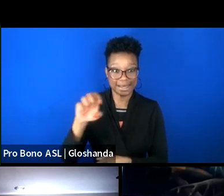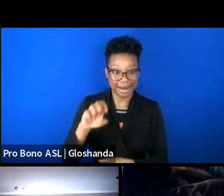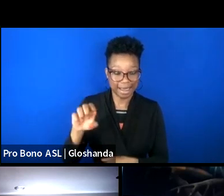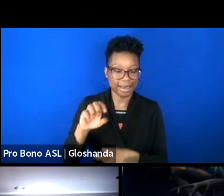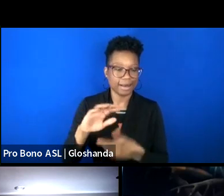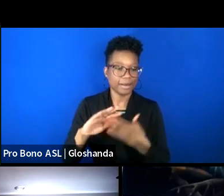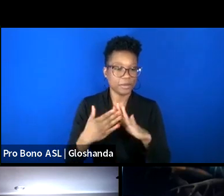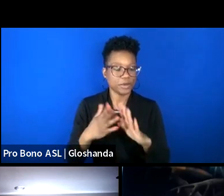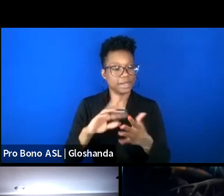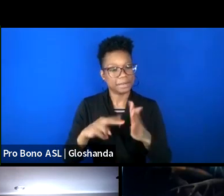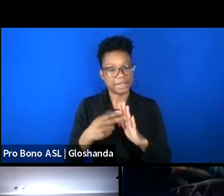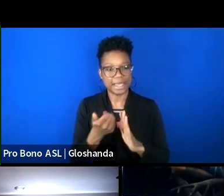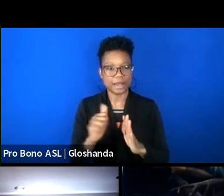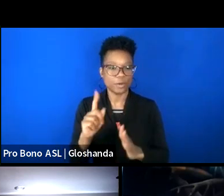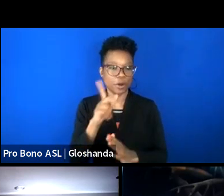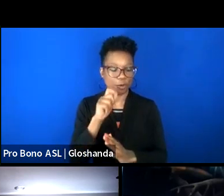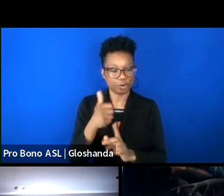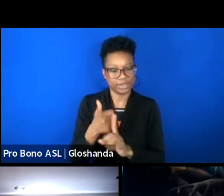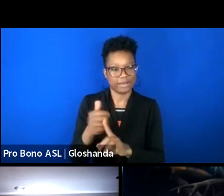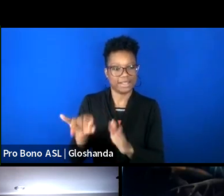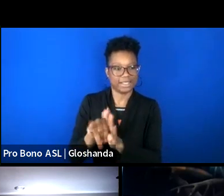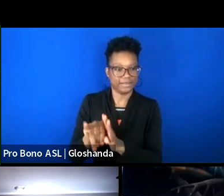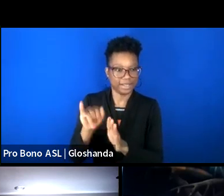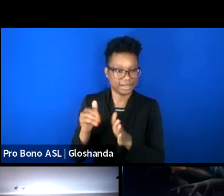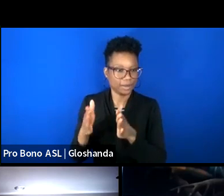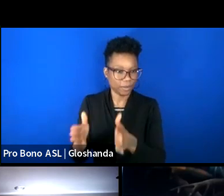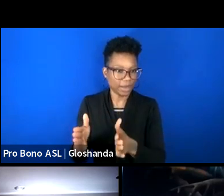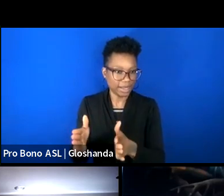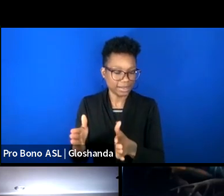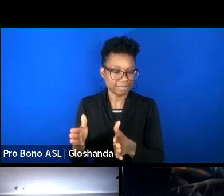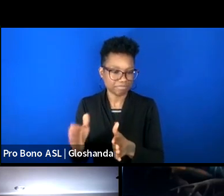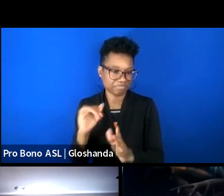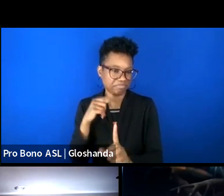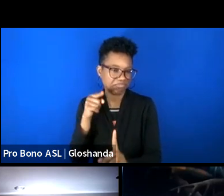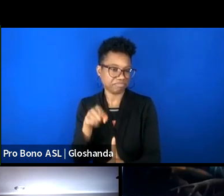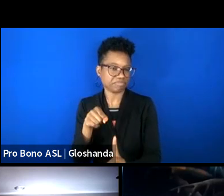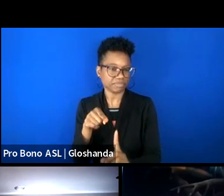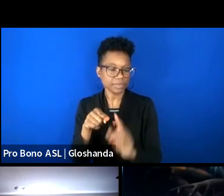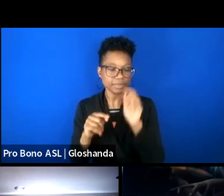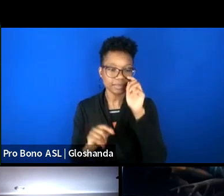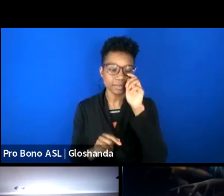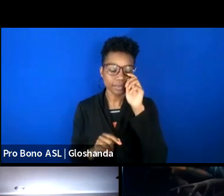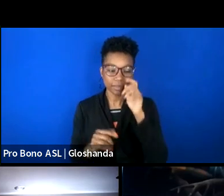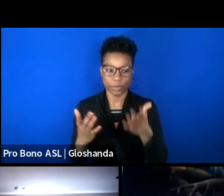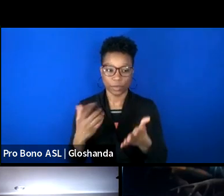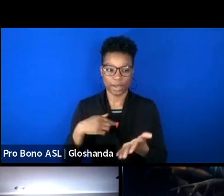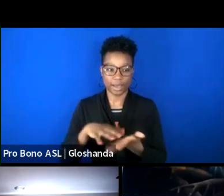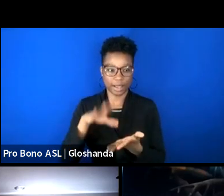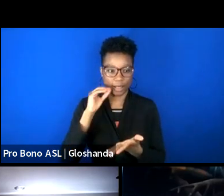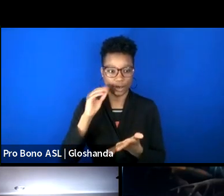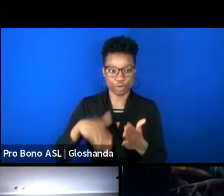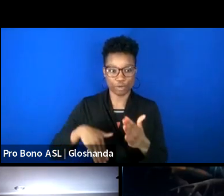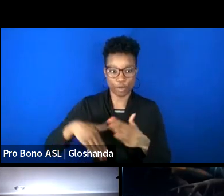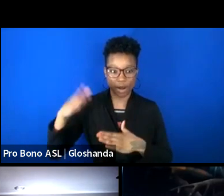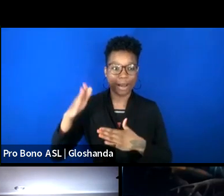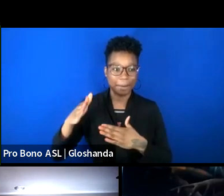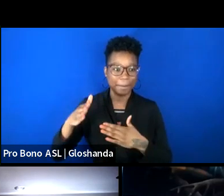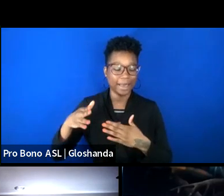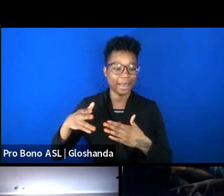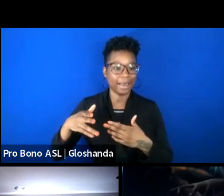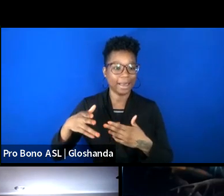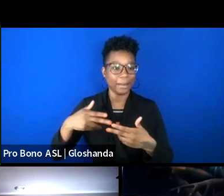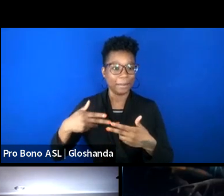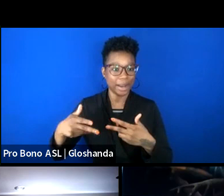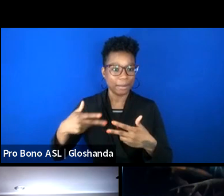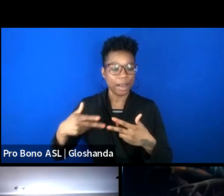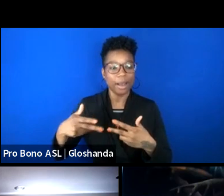about anyone who self-identifies in that way. And, you know, what I learned growing up in Panama and also living in